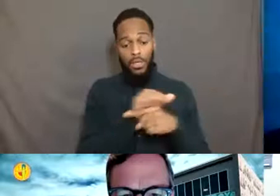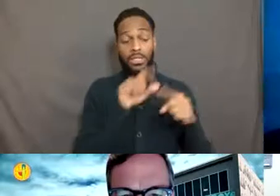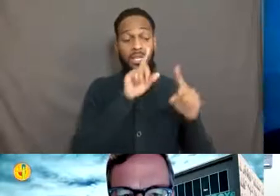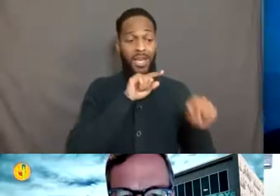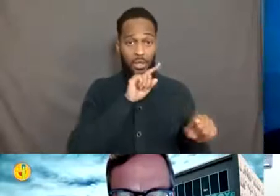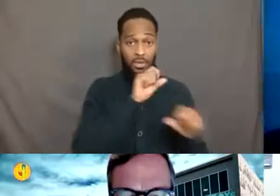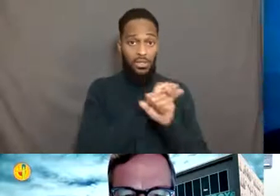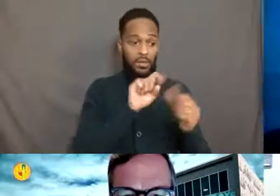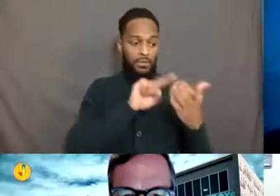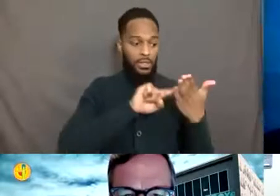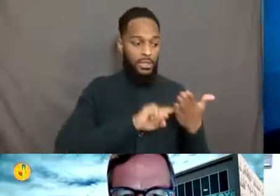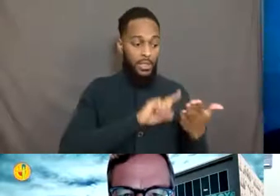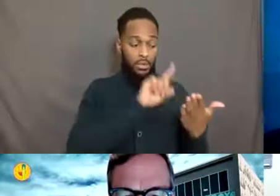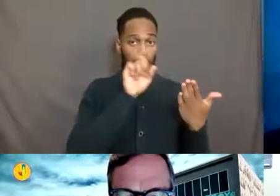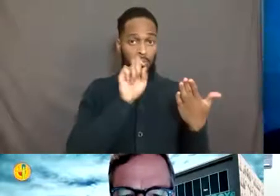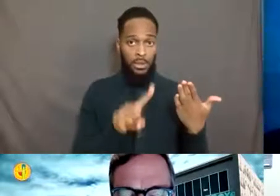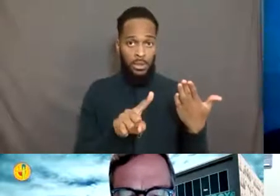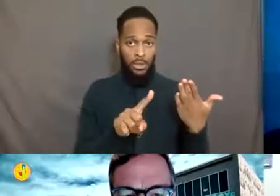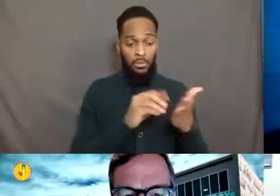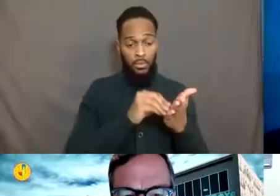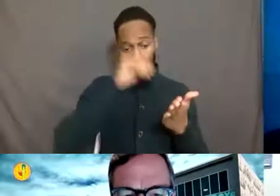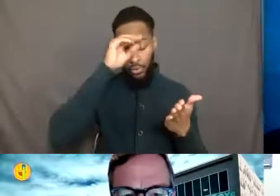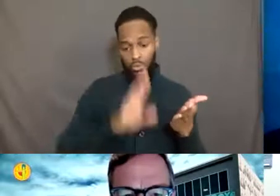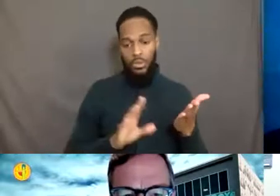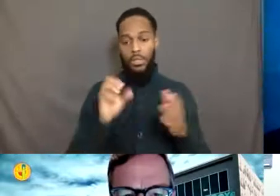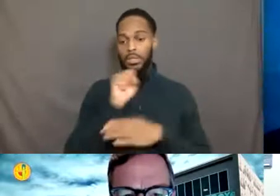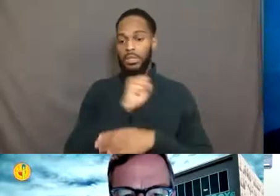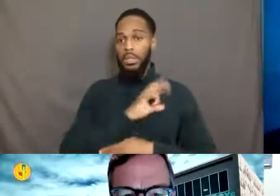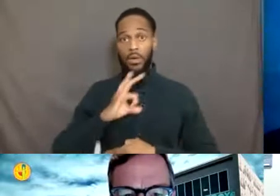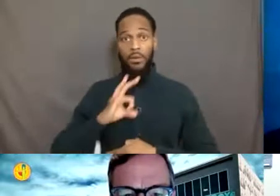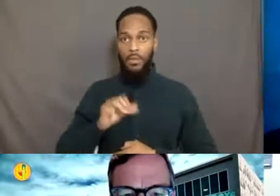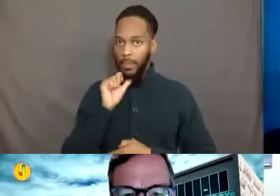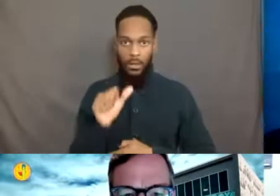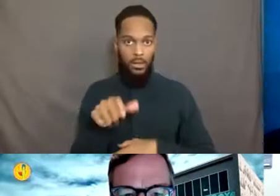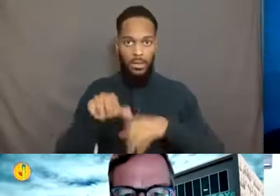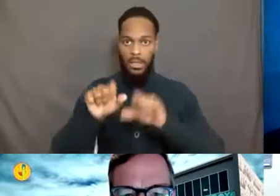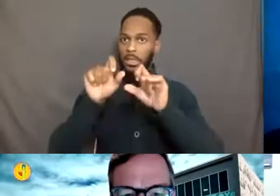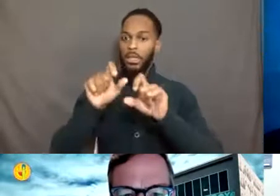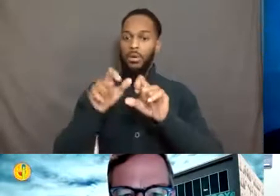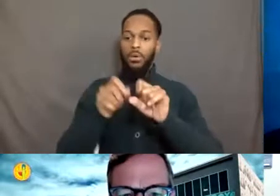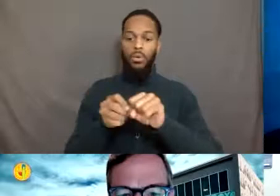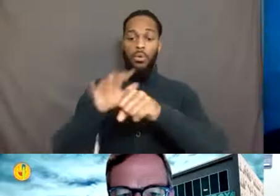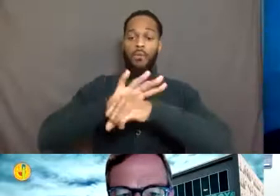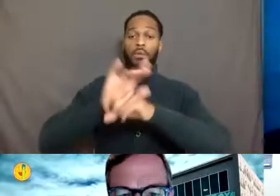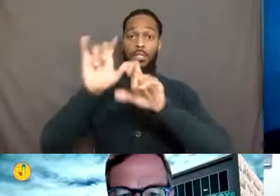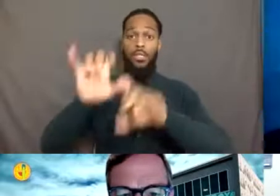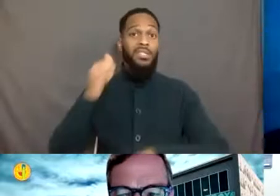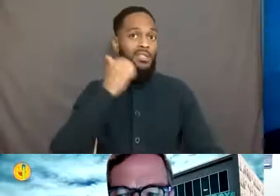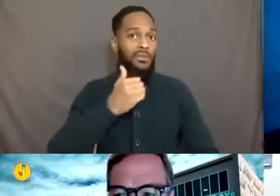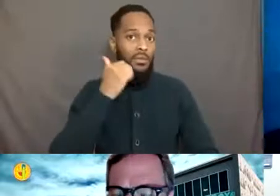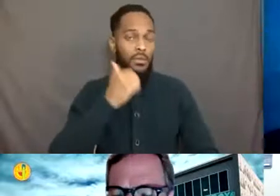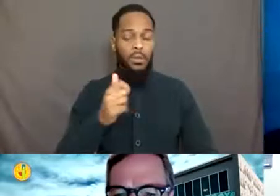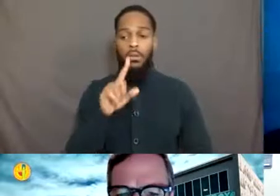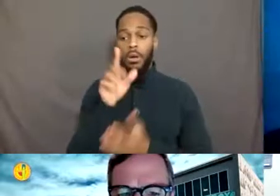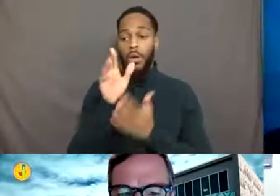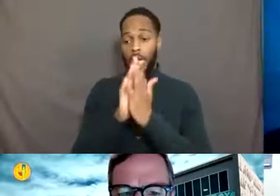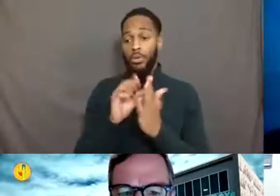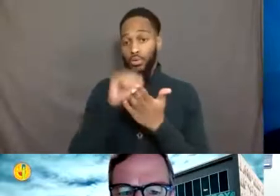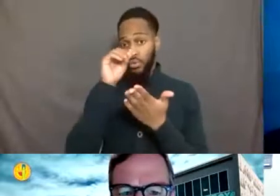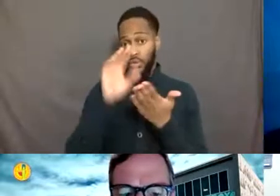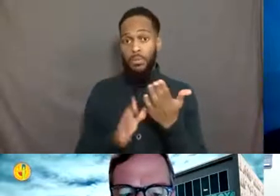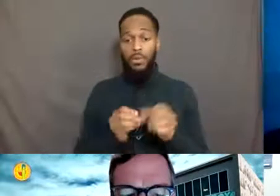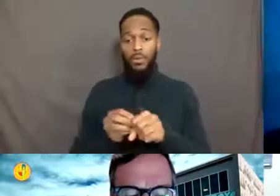But students and staff are not going to be COVID testing every day. We are going to ask students to be COVID tested one